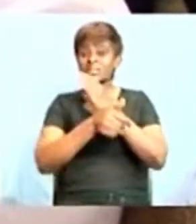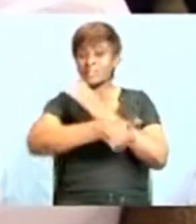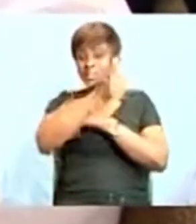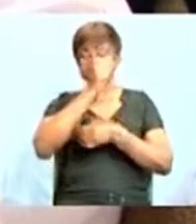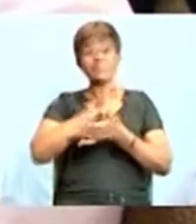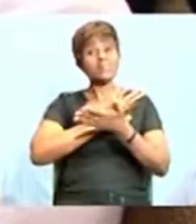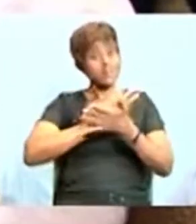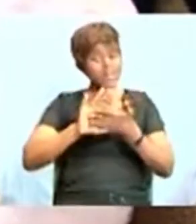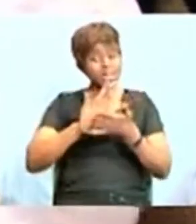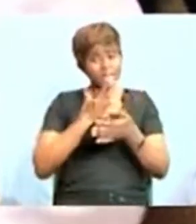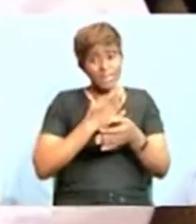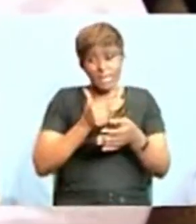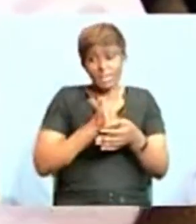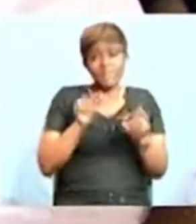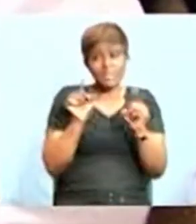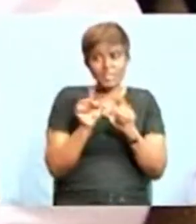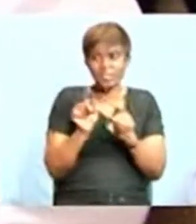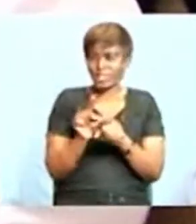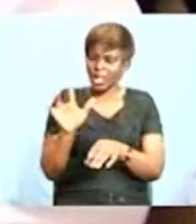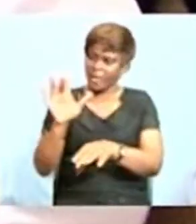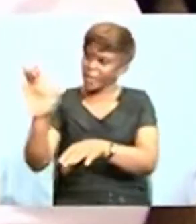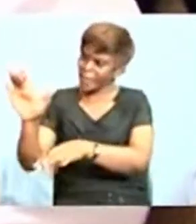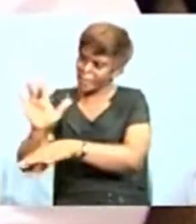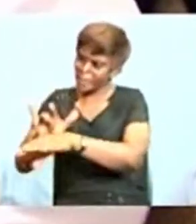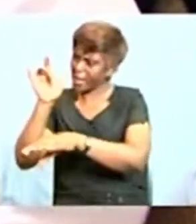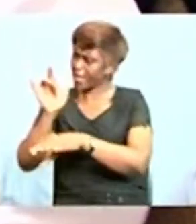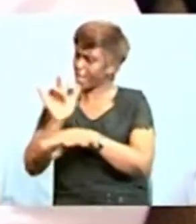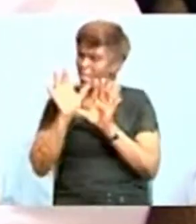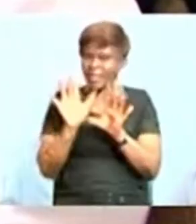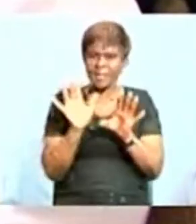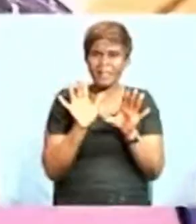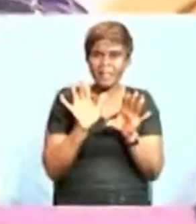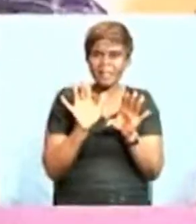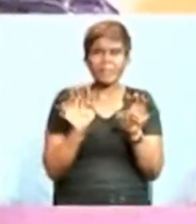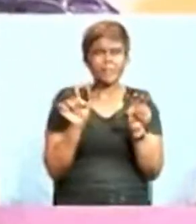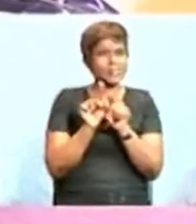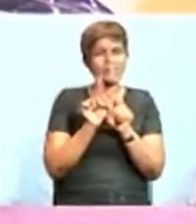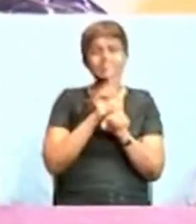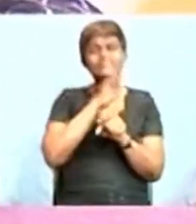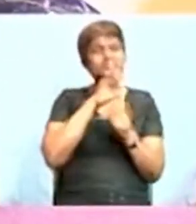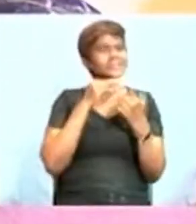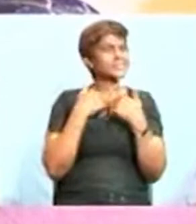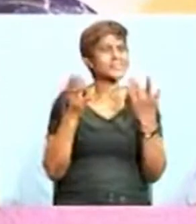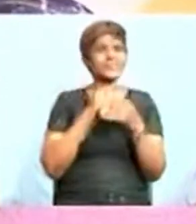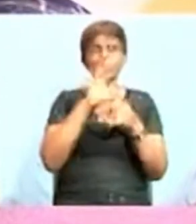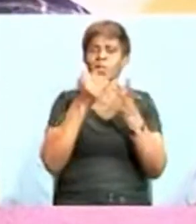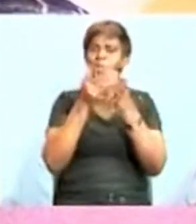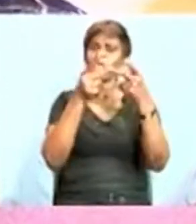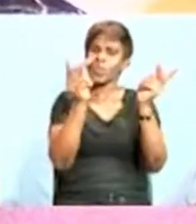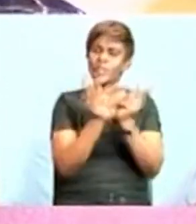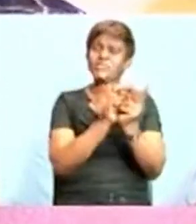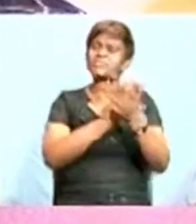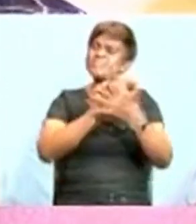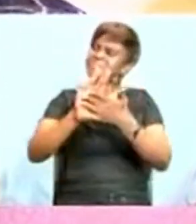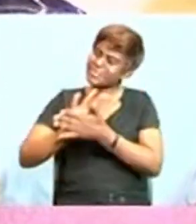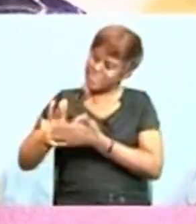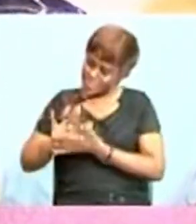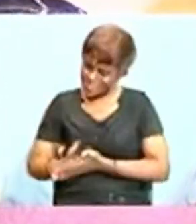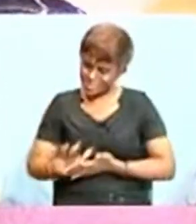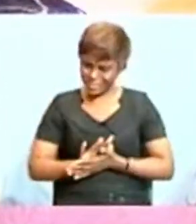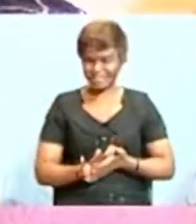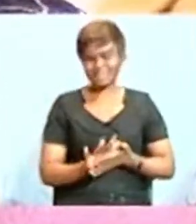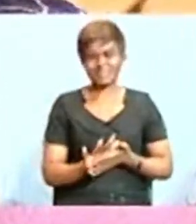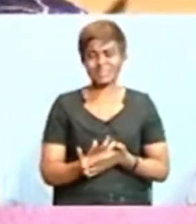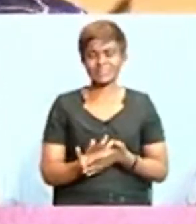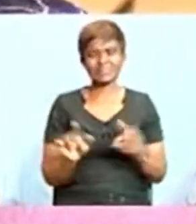my curiosity, I even took a finger and did this. There was no dust. Everywhere it was very clean. And